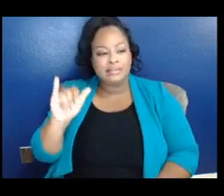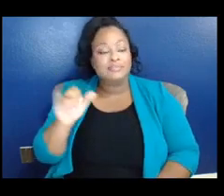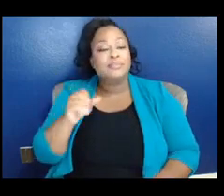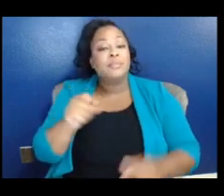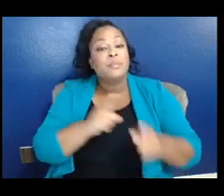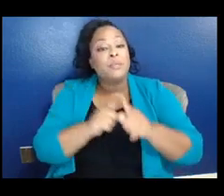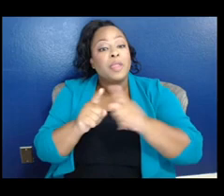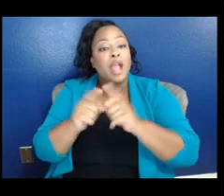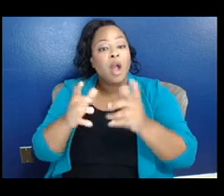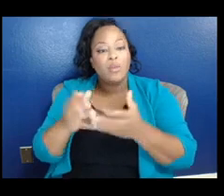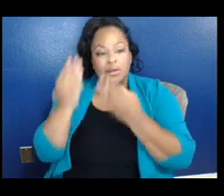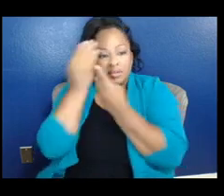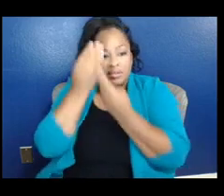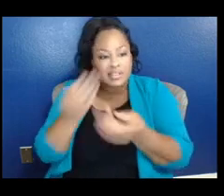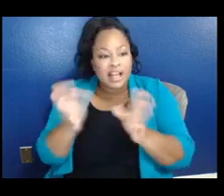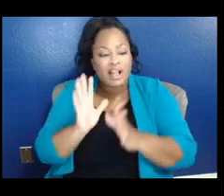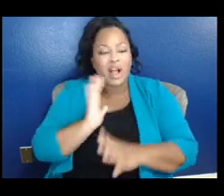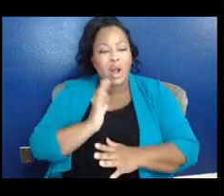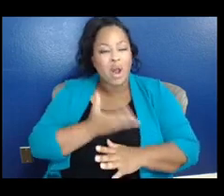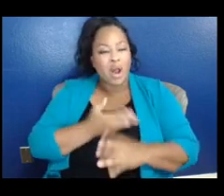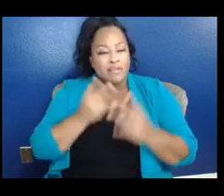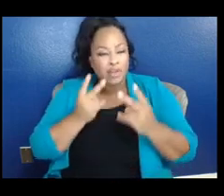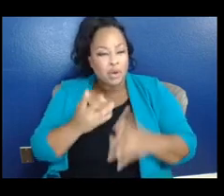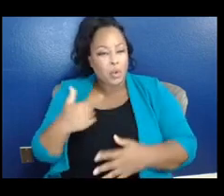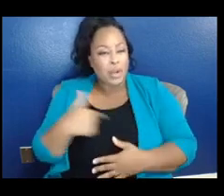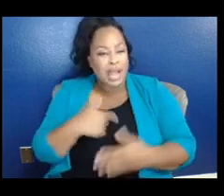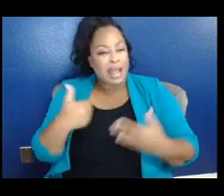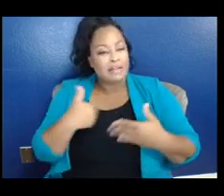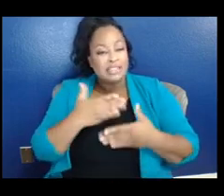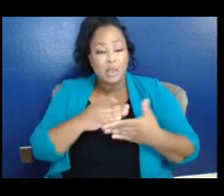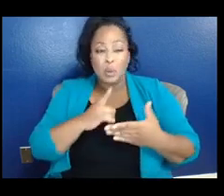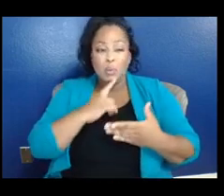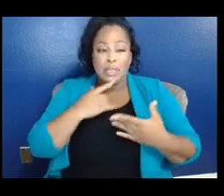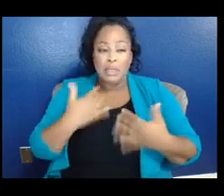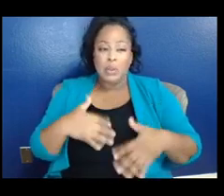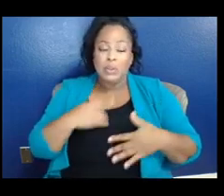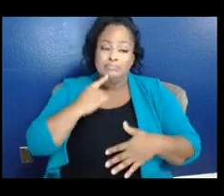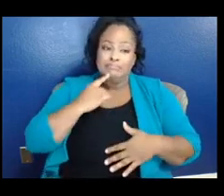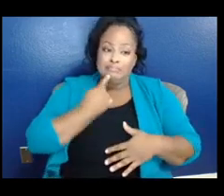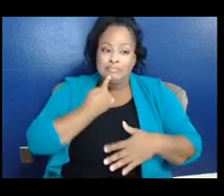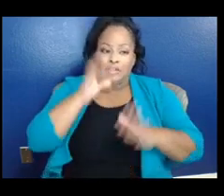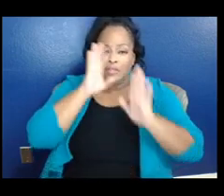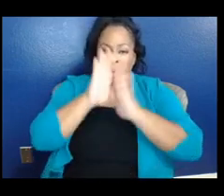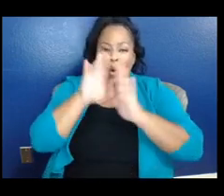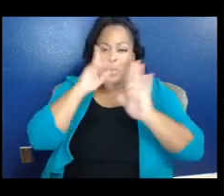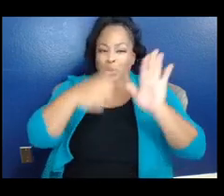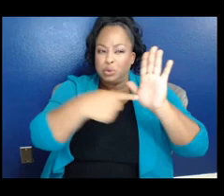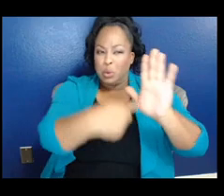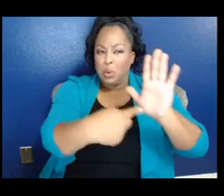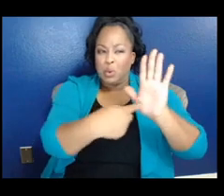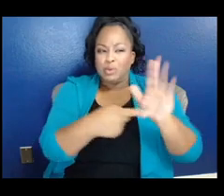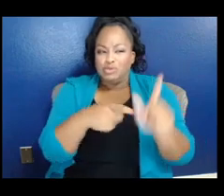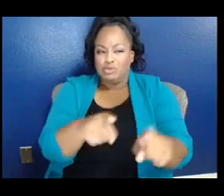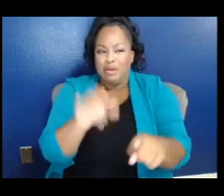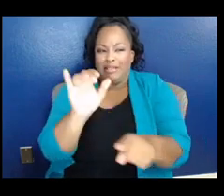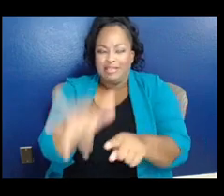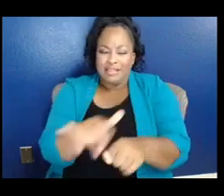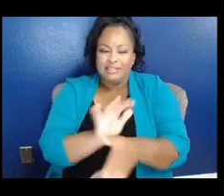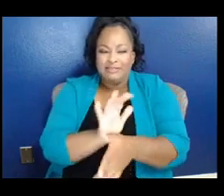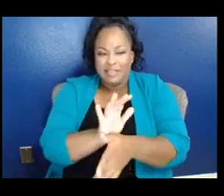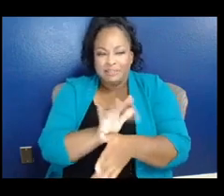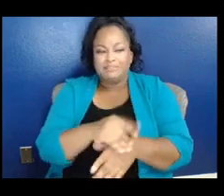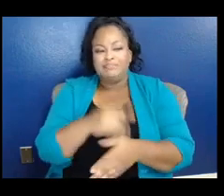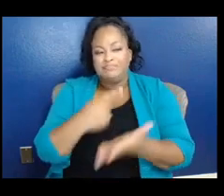that. And also, I want to let our viewers know that we do have some pretty graphic photos that we will be showing during this